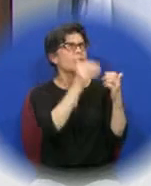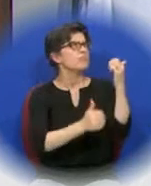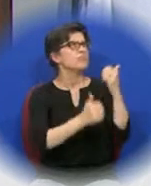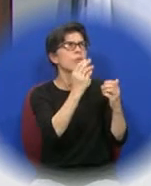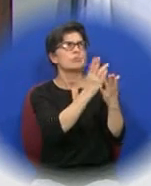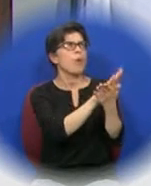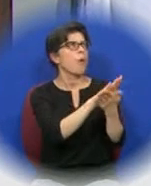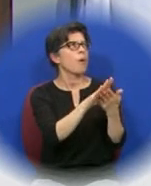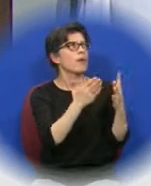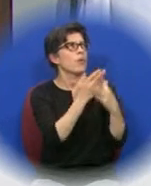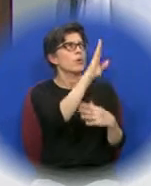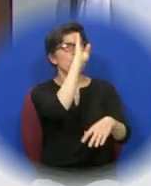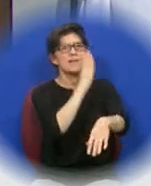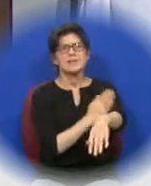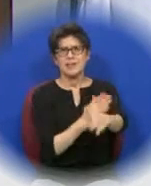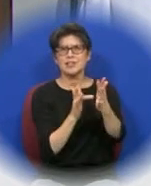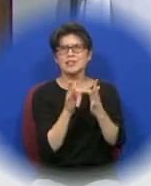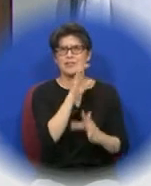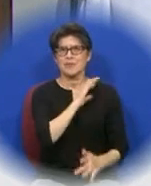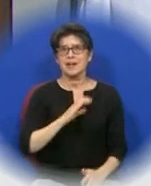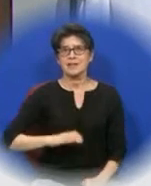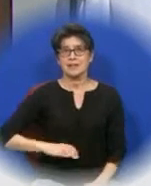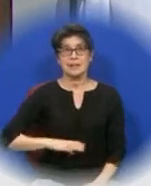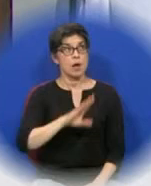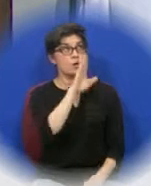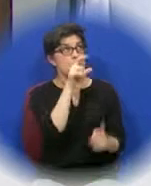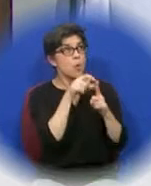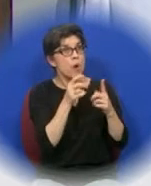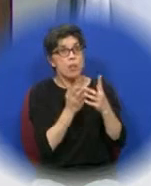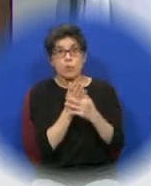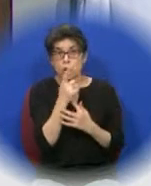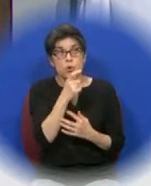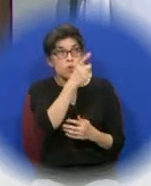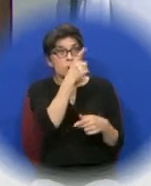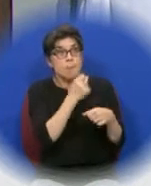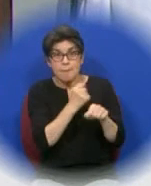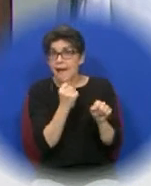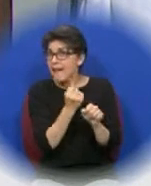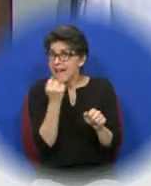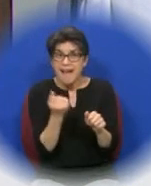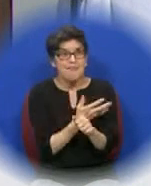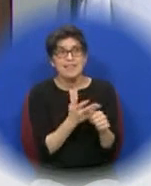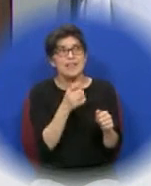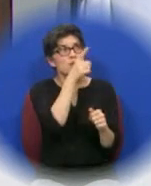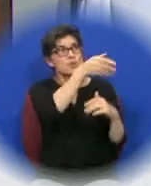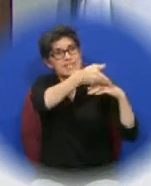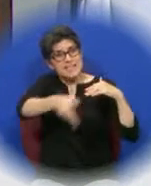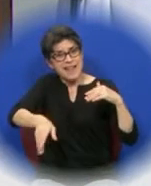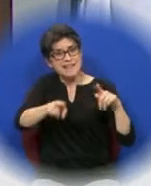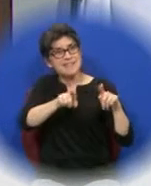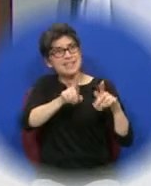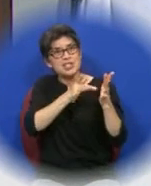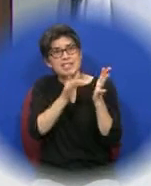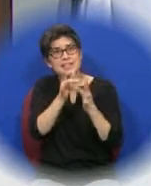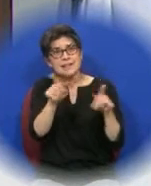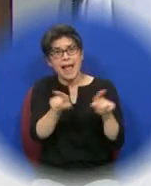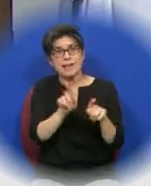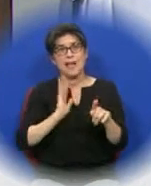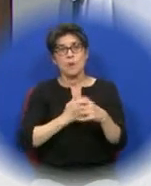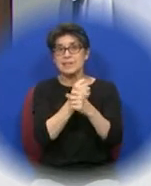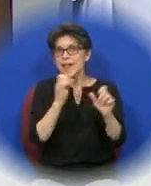through your beloved Son, Jesus Christ, your Word, through whom you made all things, whom you sent as our Savior and